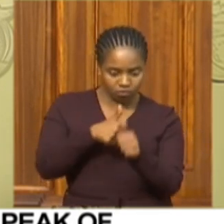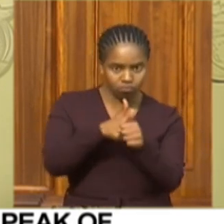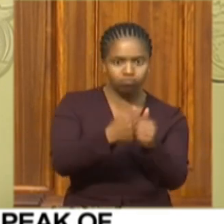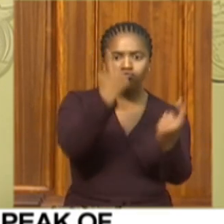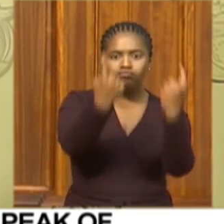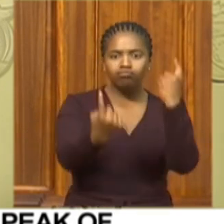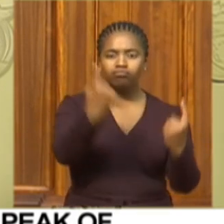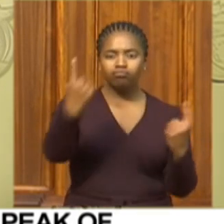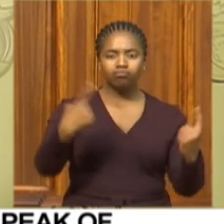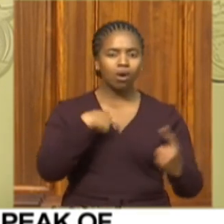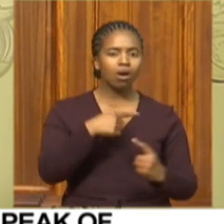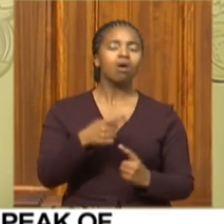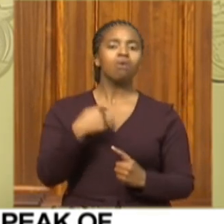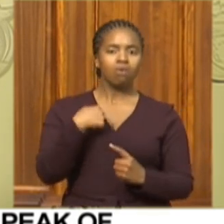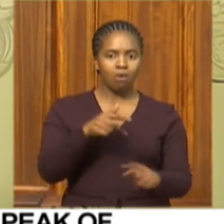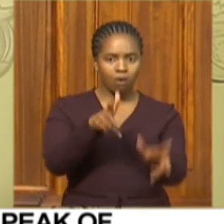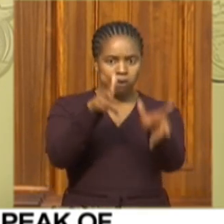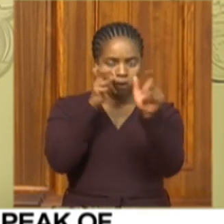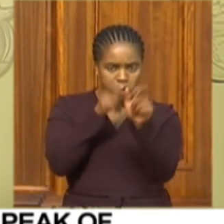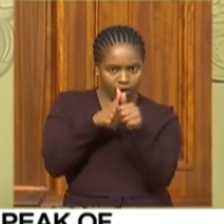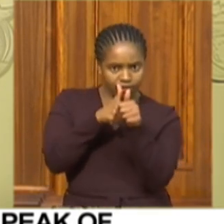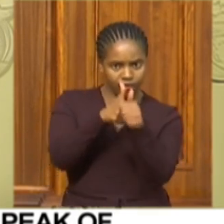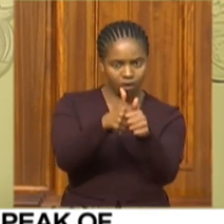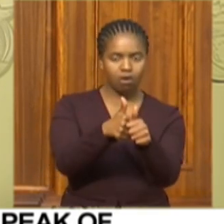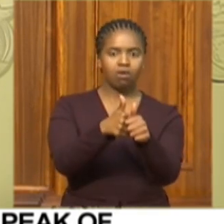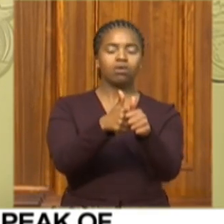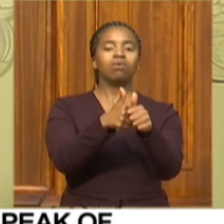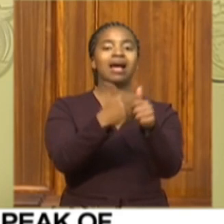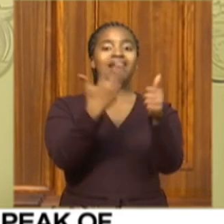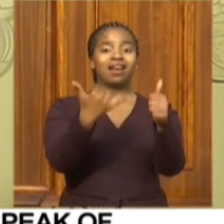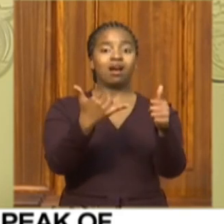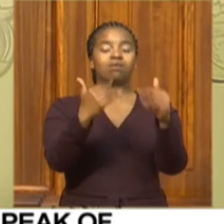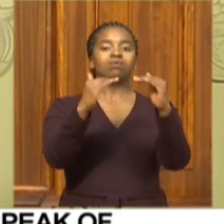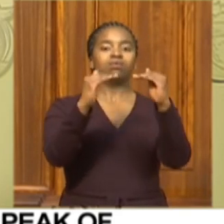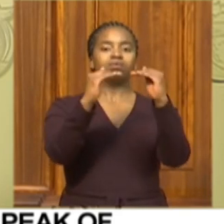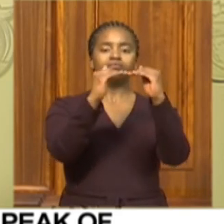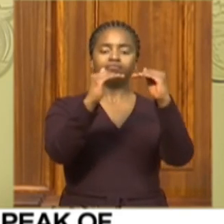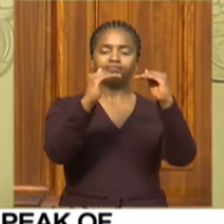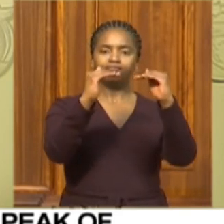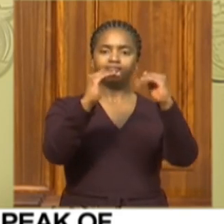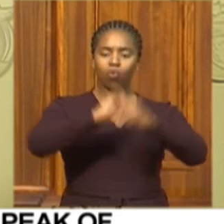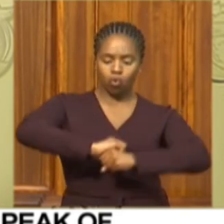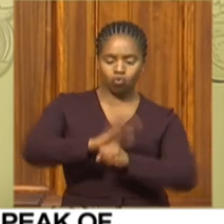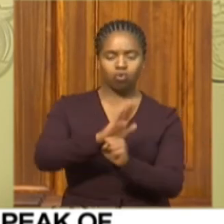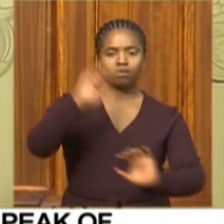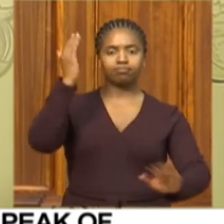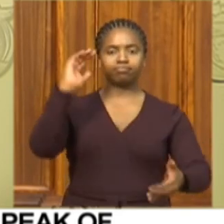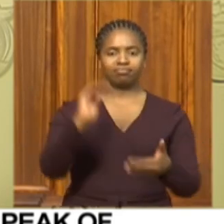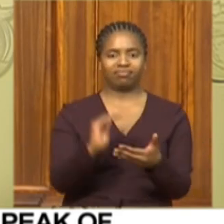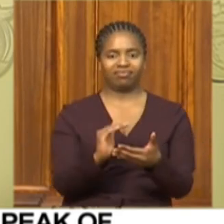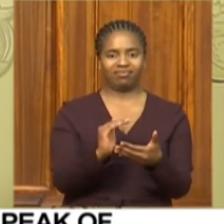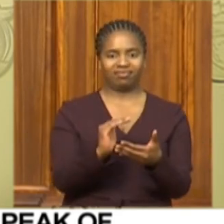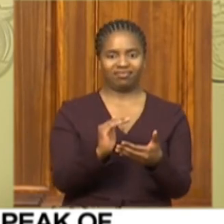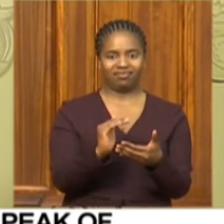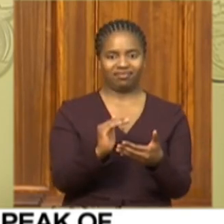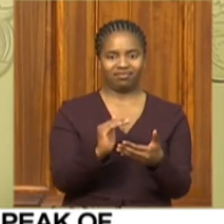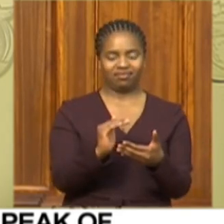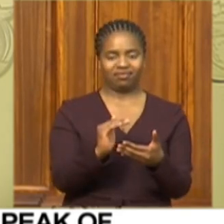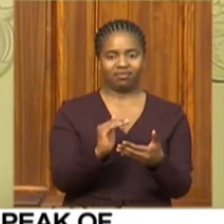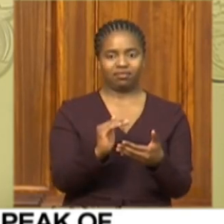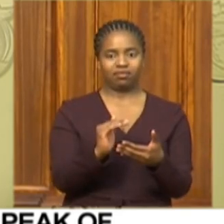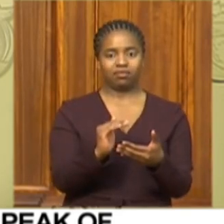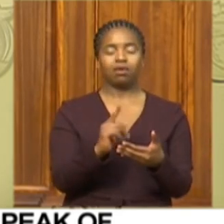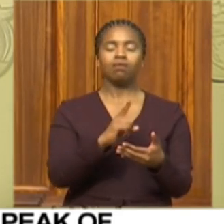individually over the last few months, we have reduced the rate of transmission. We have